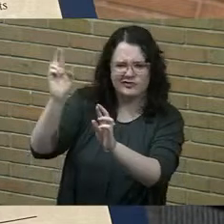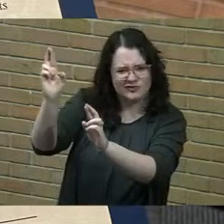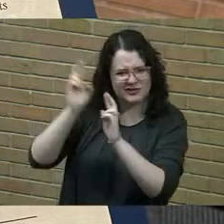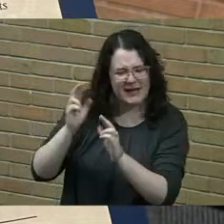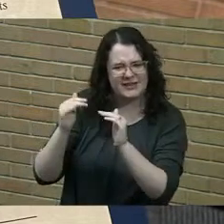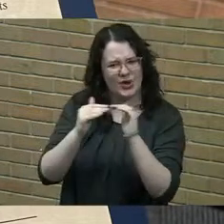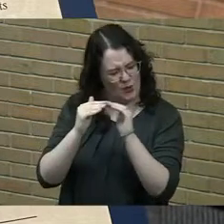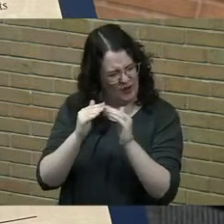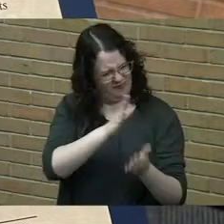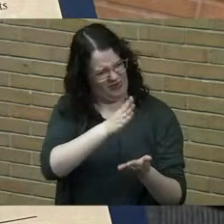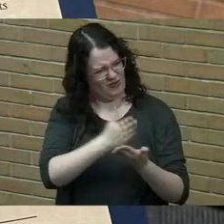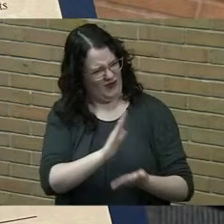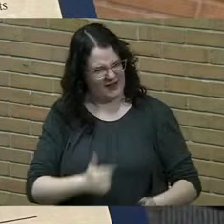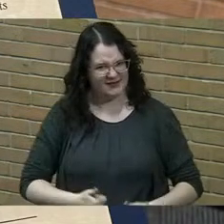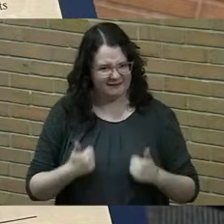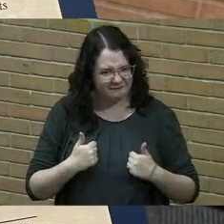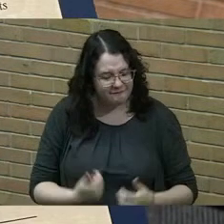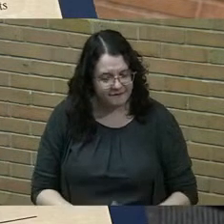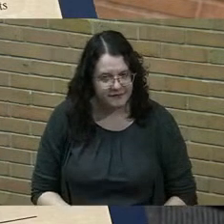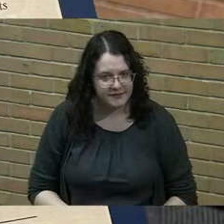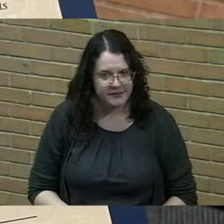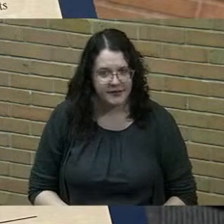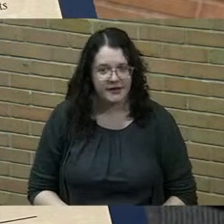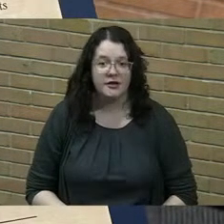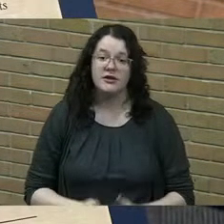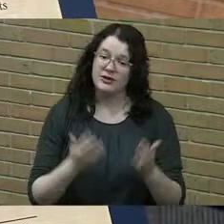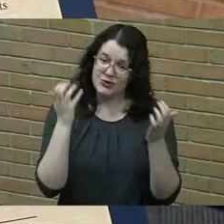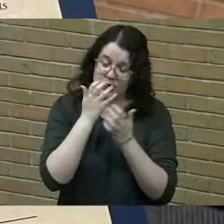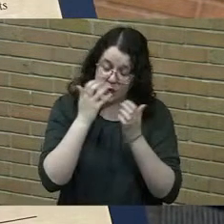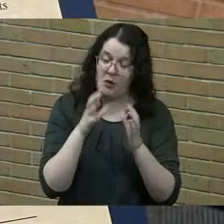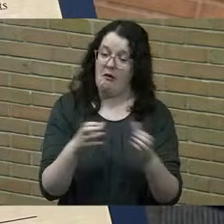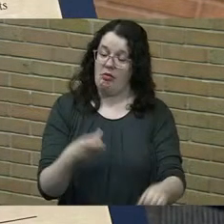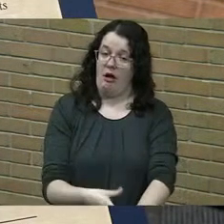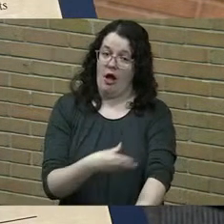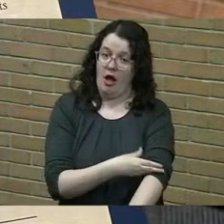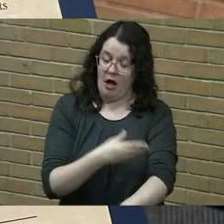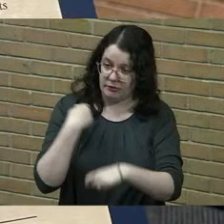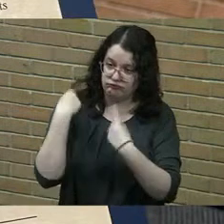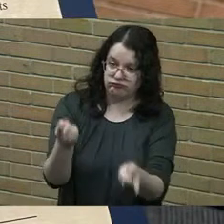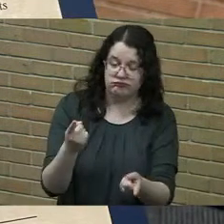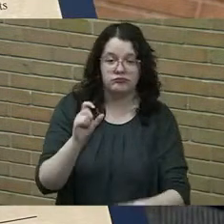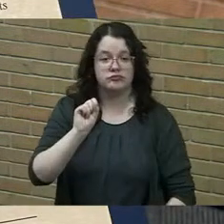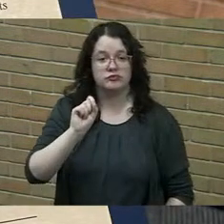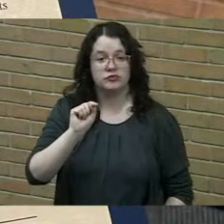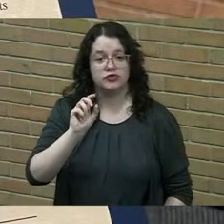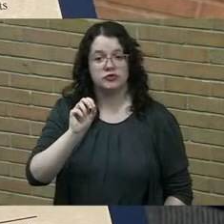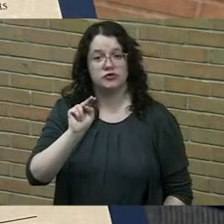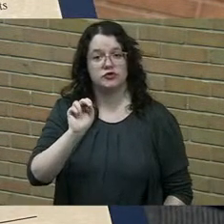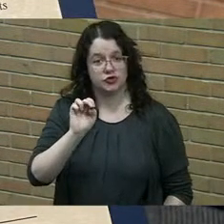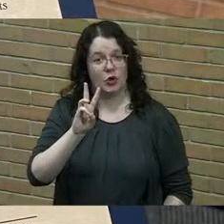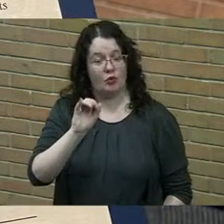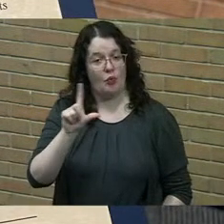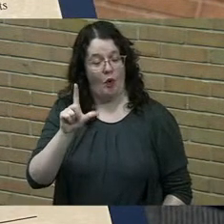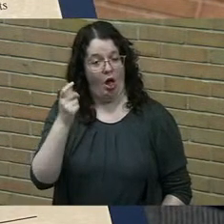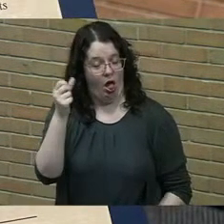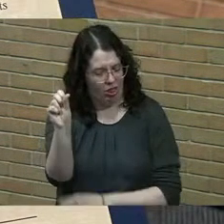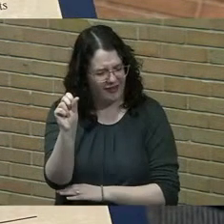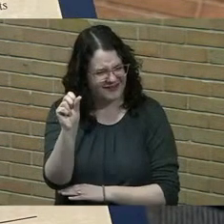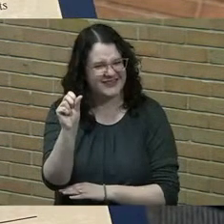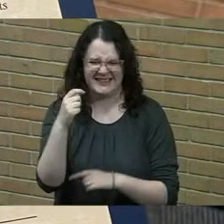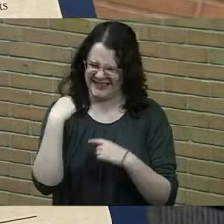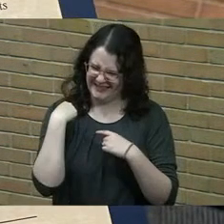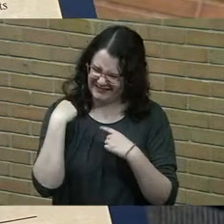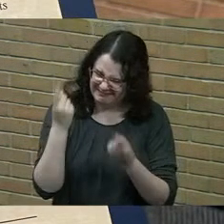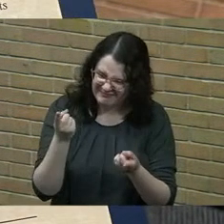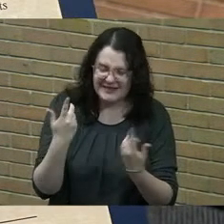to exist, and while remarkable progress has been made since Stonewall, the LGBTQ+